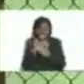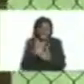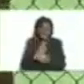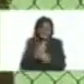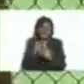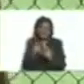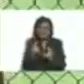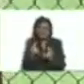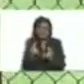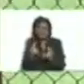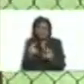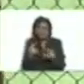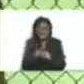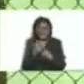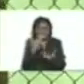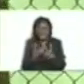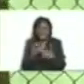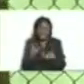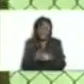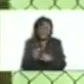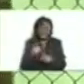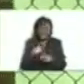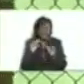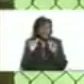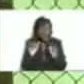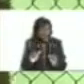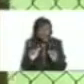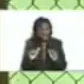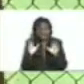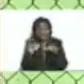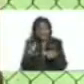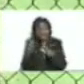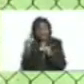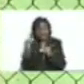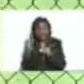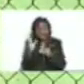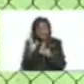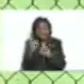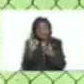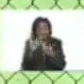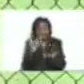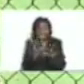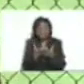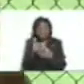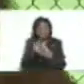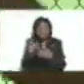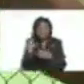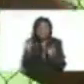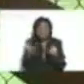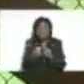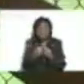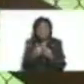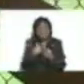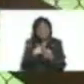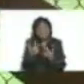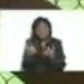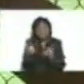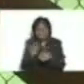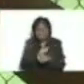as I possibly can. I hope to do really good in the tournament because I've been training up towards it.